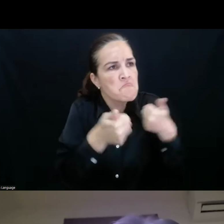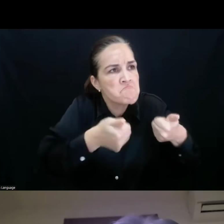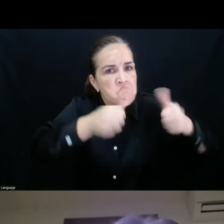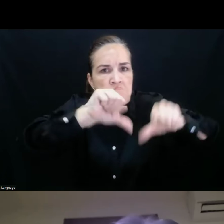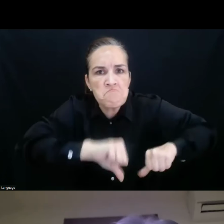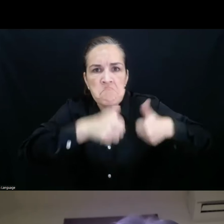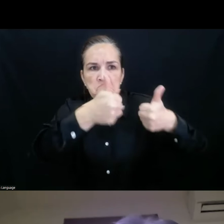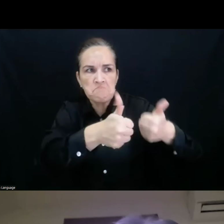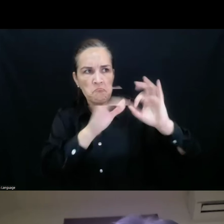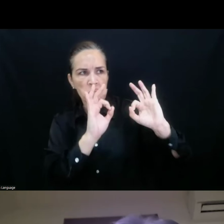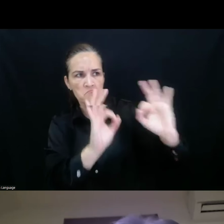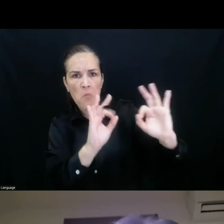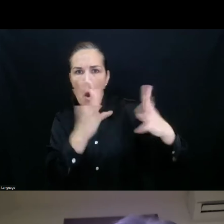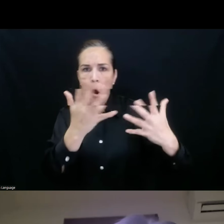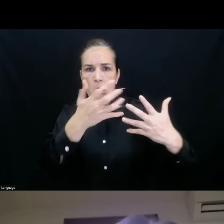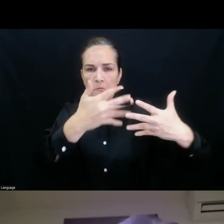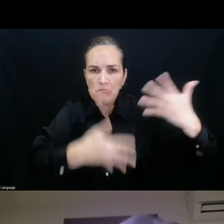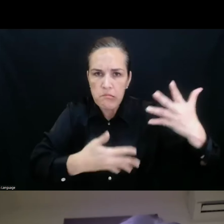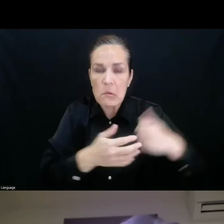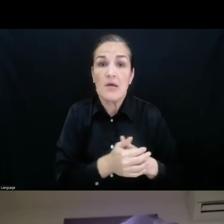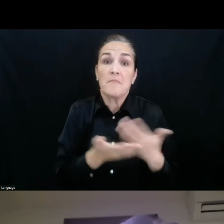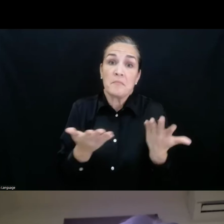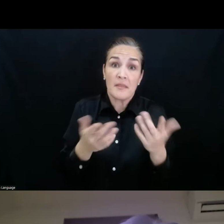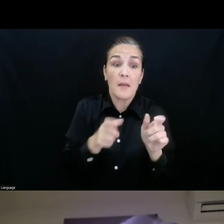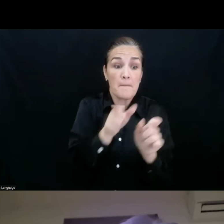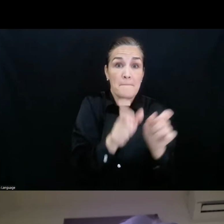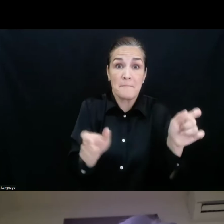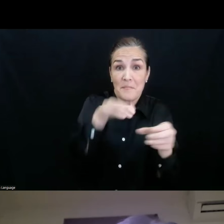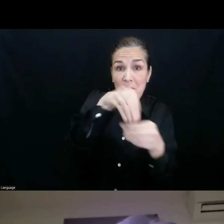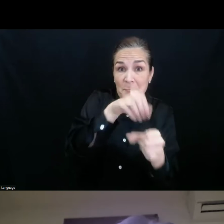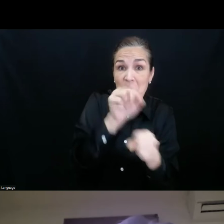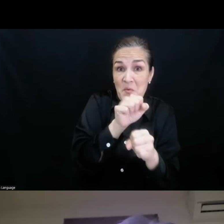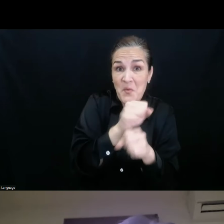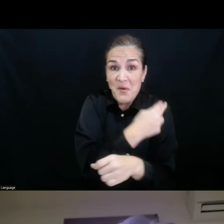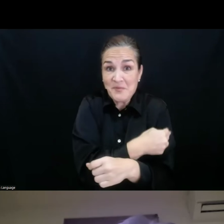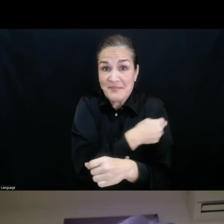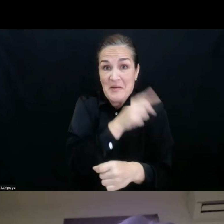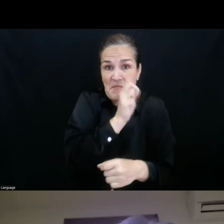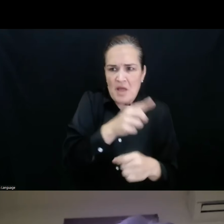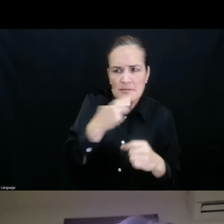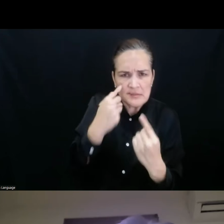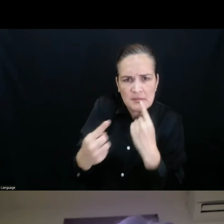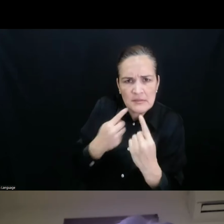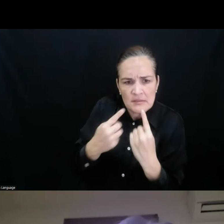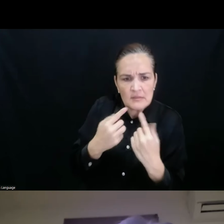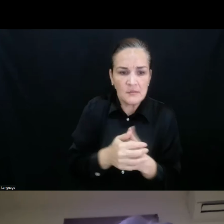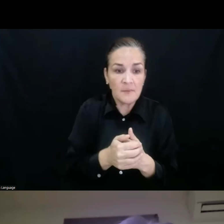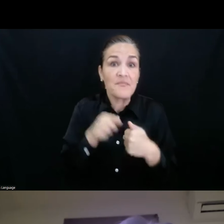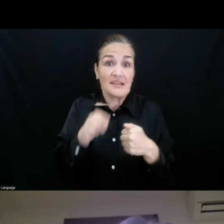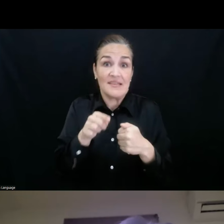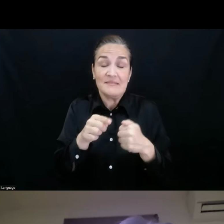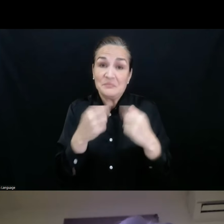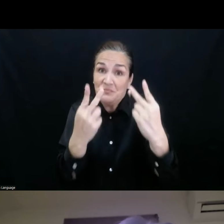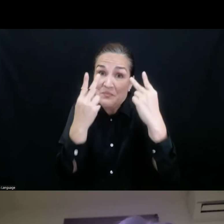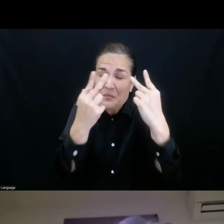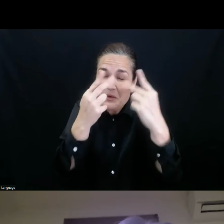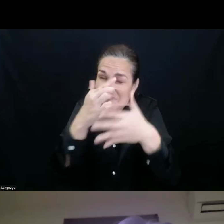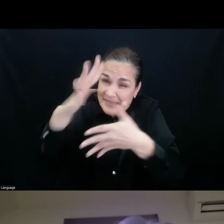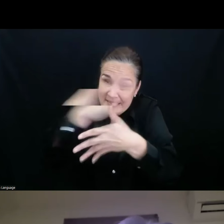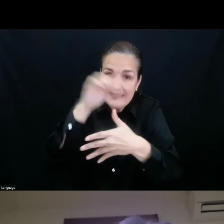some of the key policies that are in place in the health systems. So your role would be very, very critical in that phase of